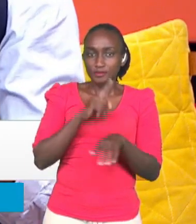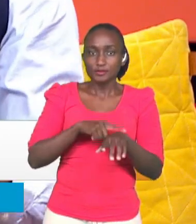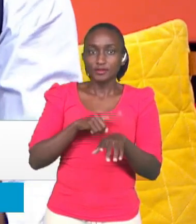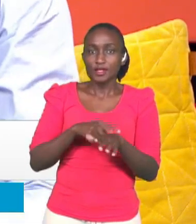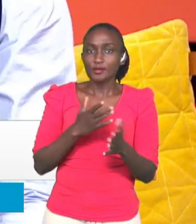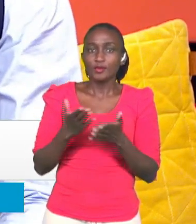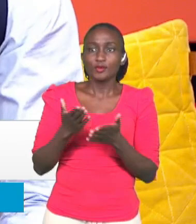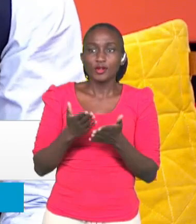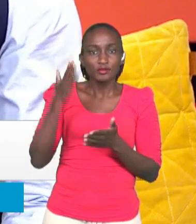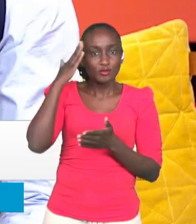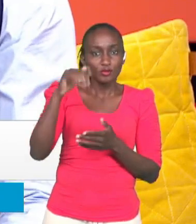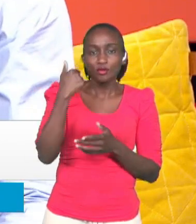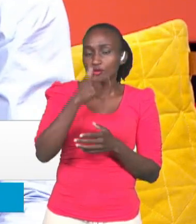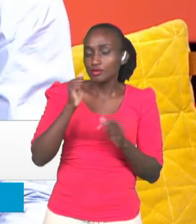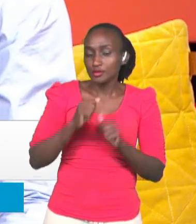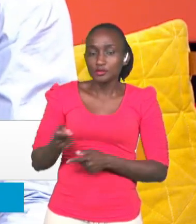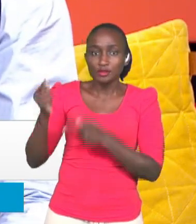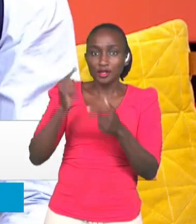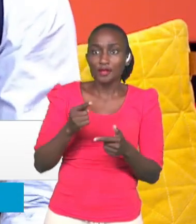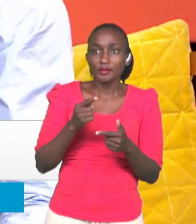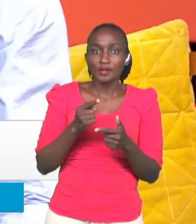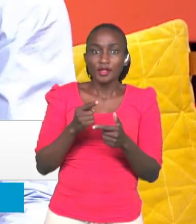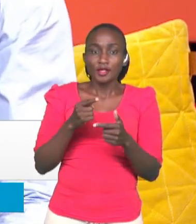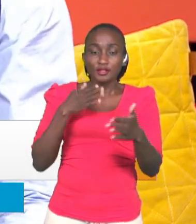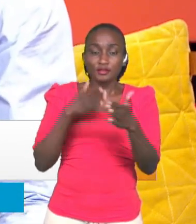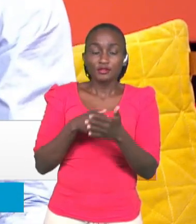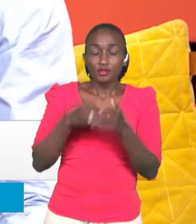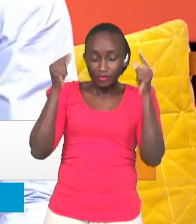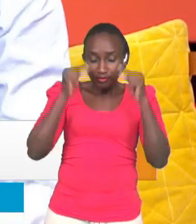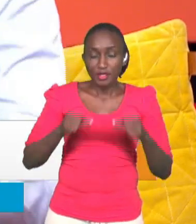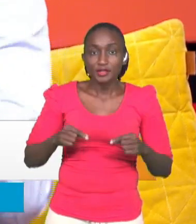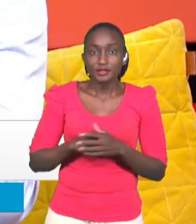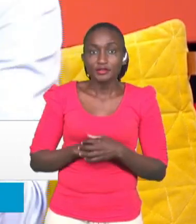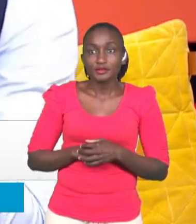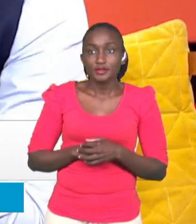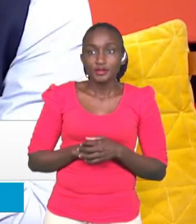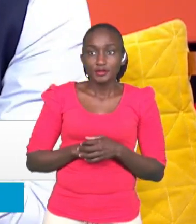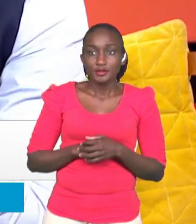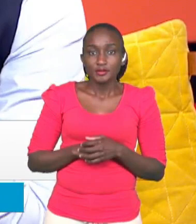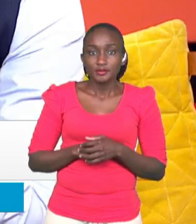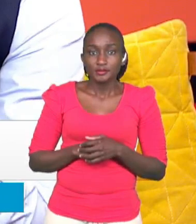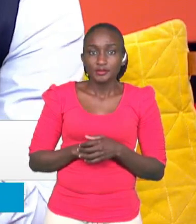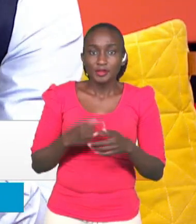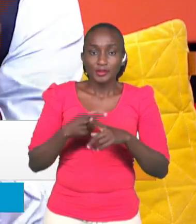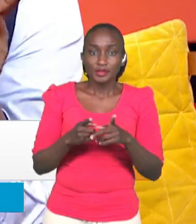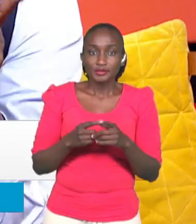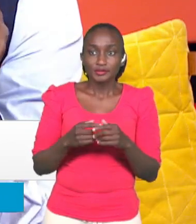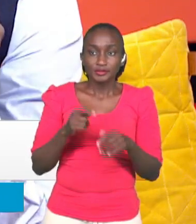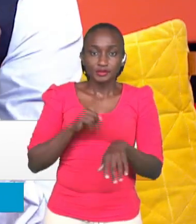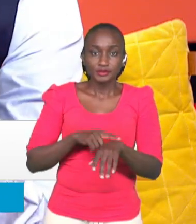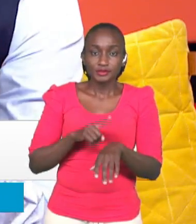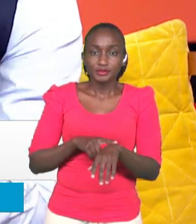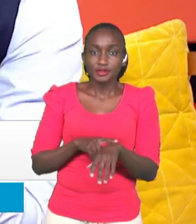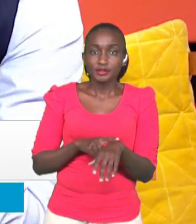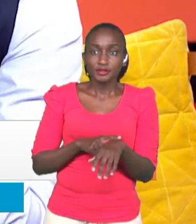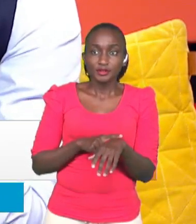whereby now you don't know who might just kind of come from nowhere to spoil your day. But this time around, there are legal recommendation